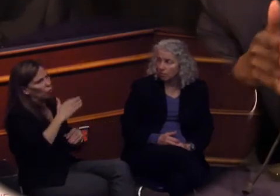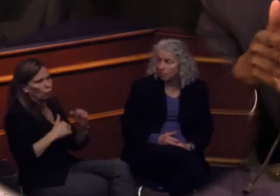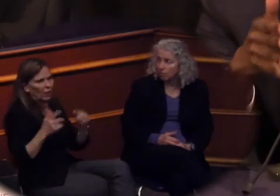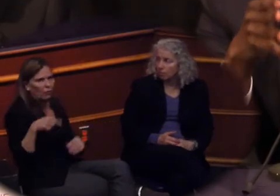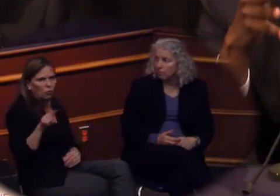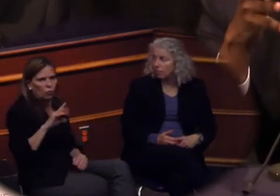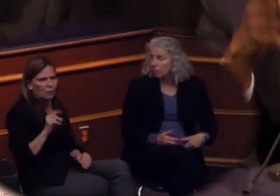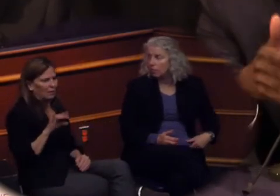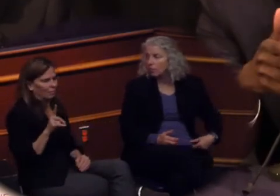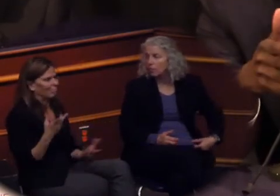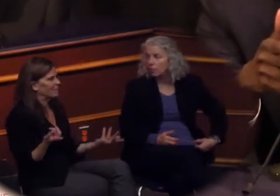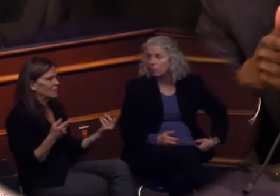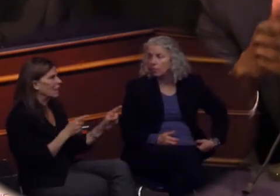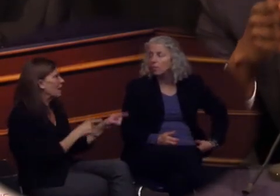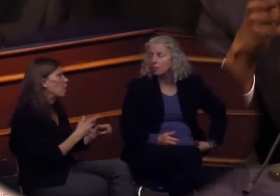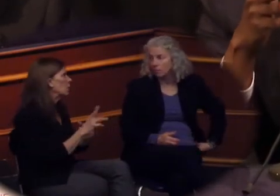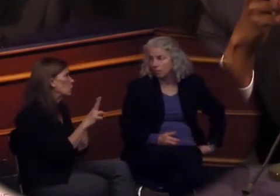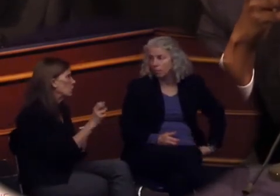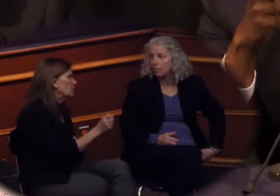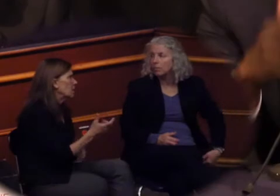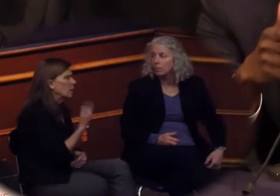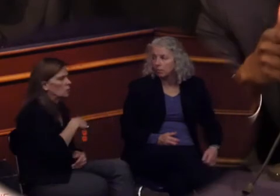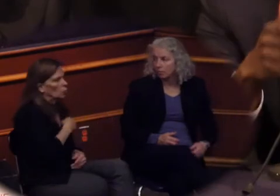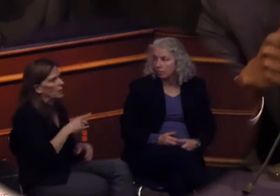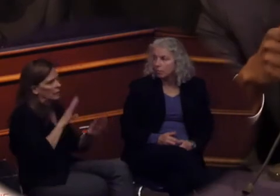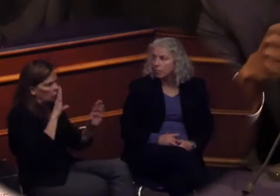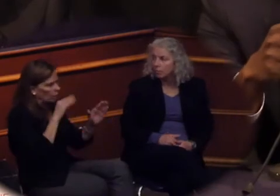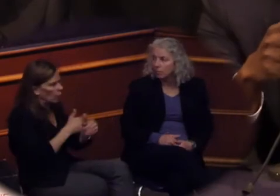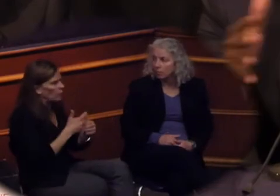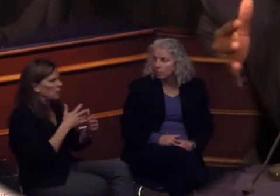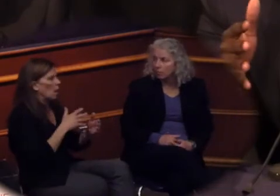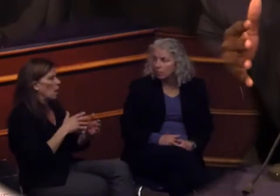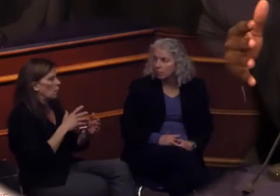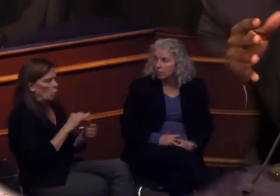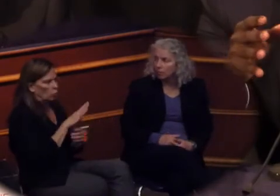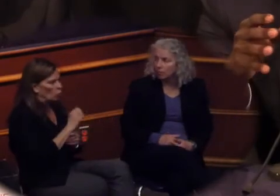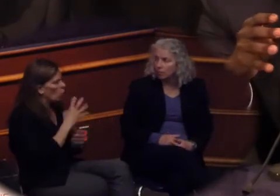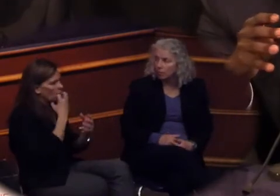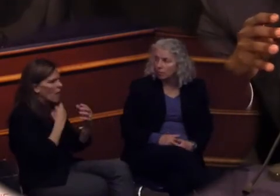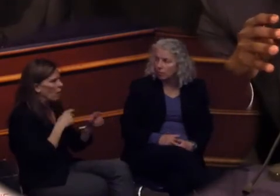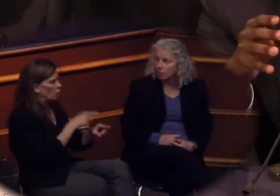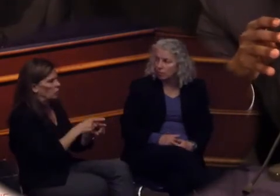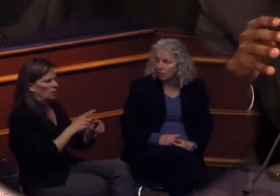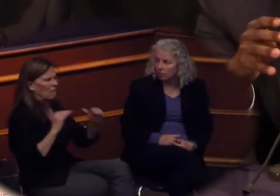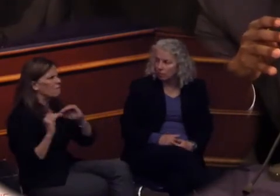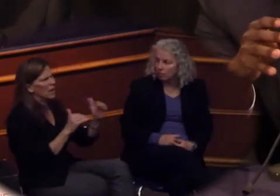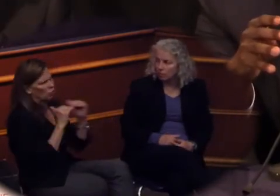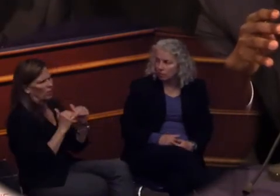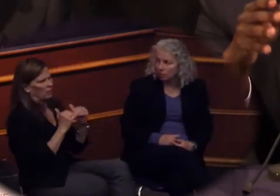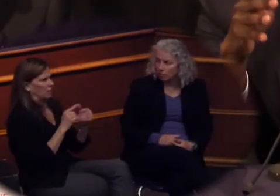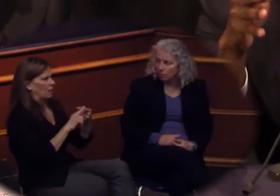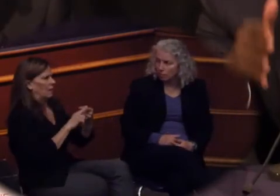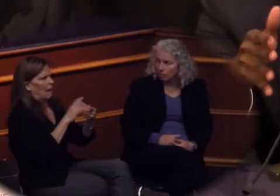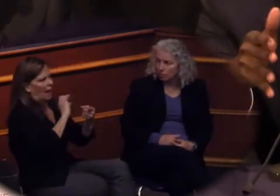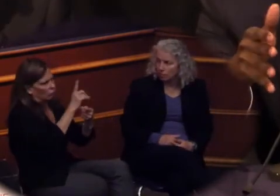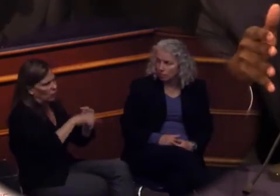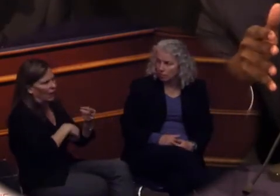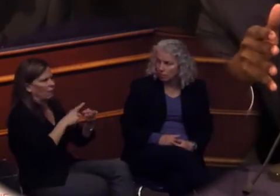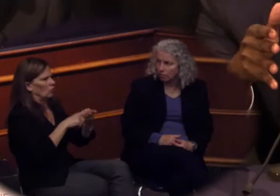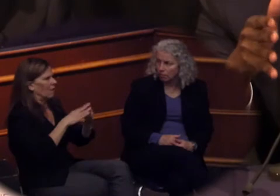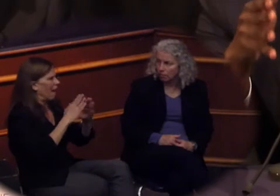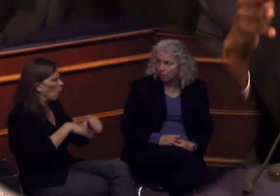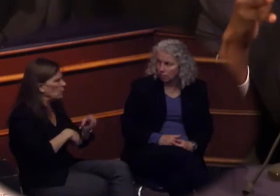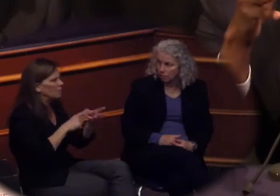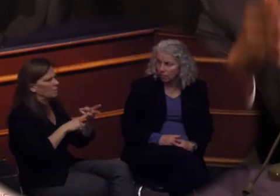core values. Fairness, investment in areas that will level the playing field, education, housing and